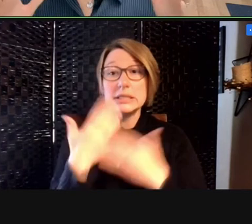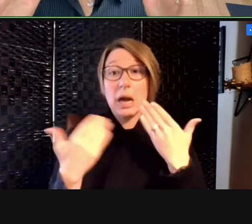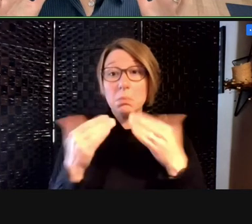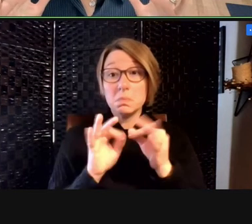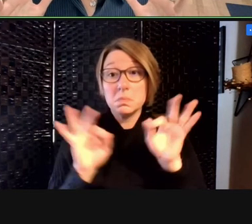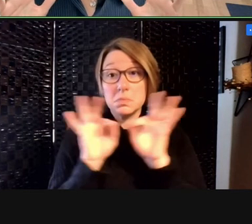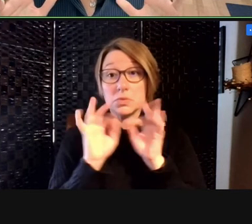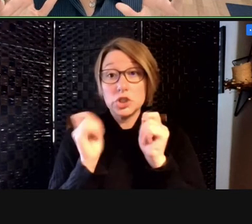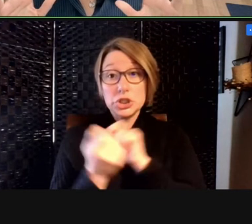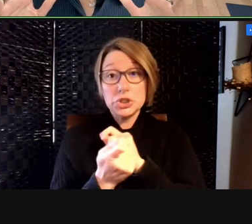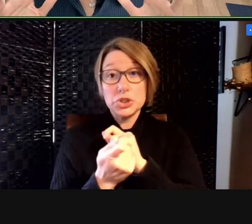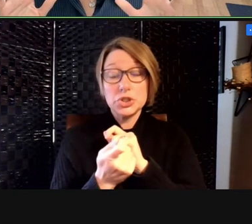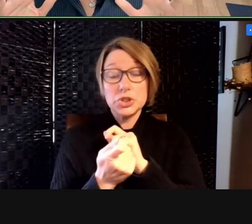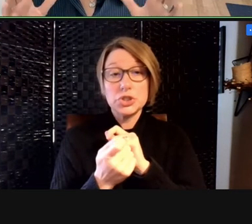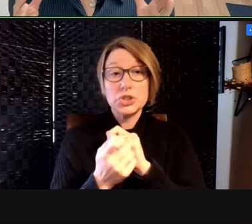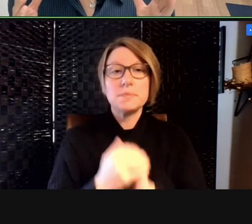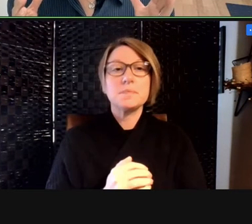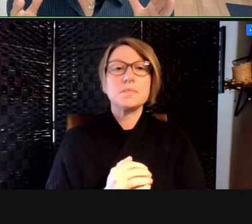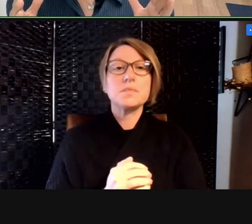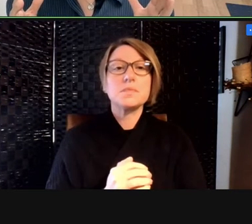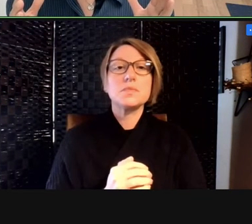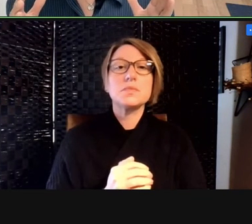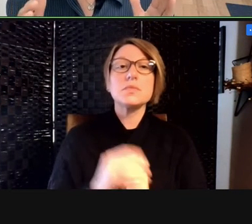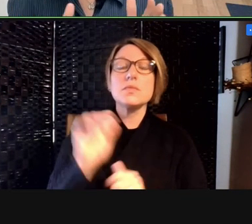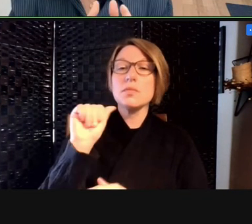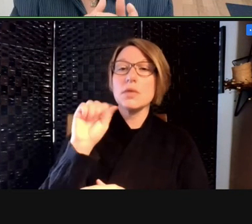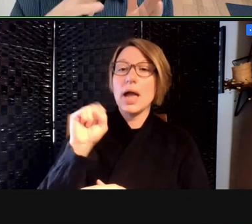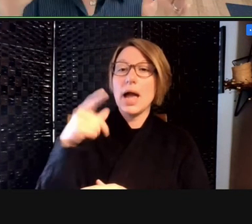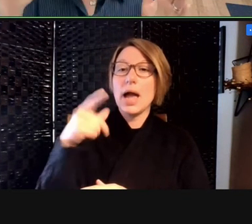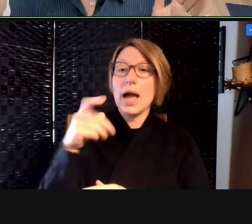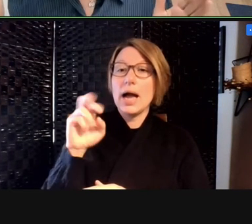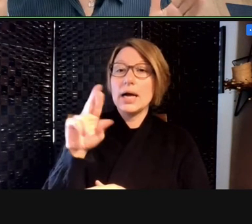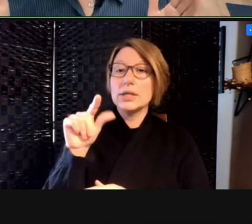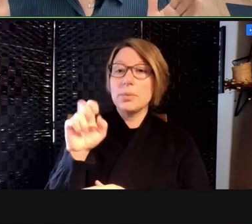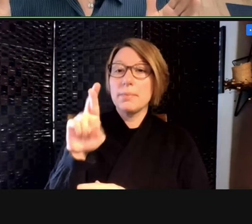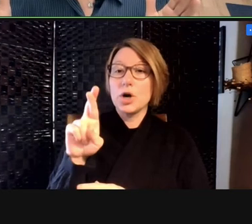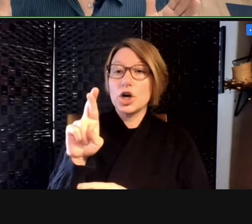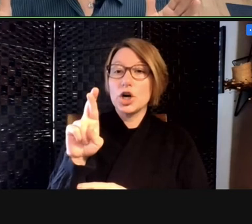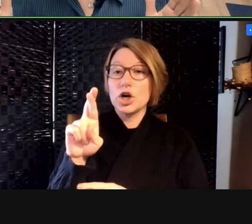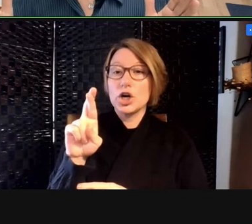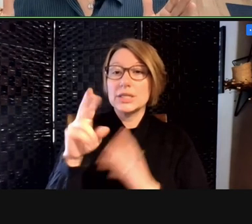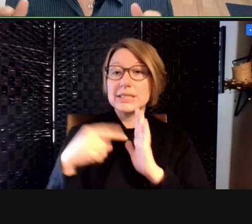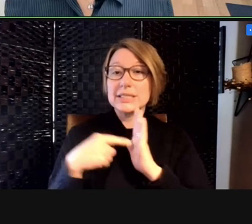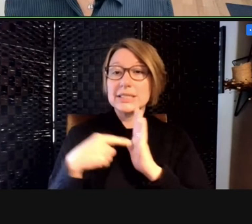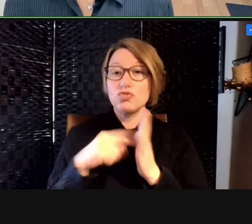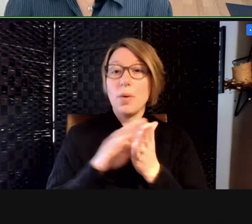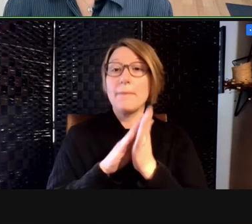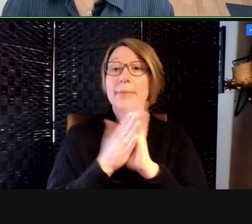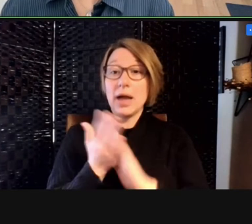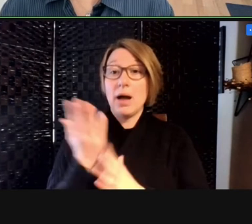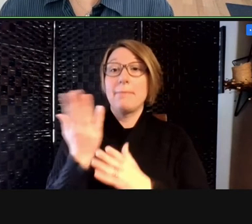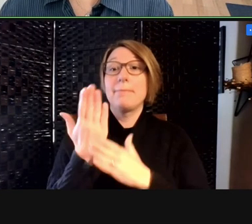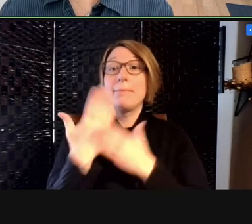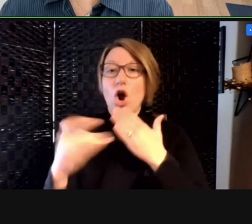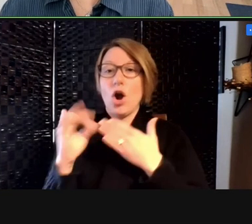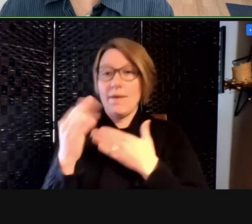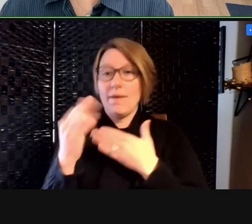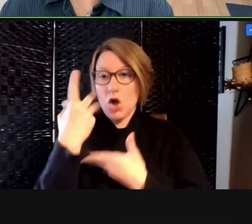that a syndrome called Asperger's syndrome became part of the spectrum of autism,